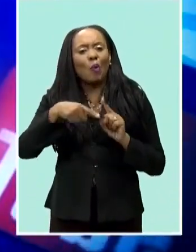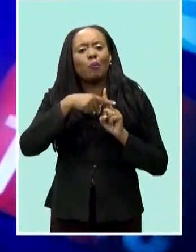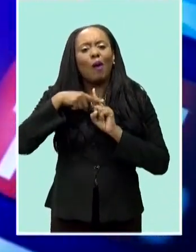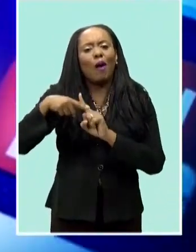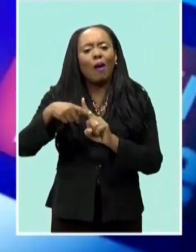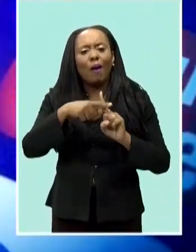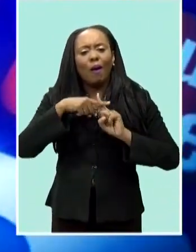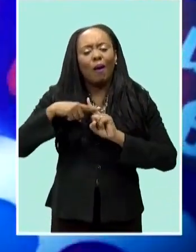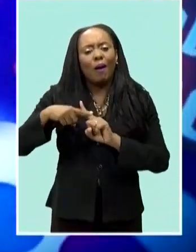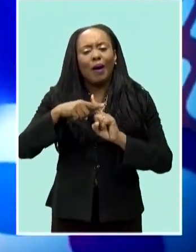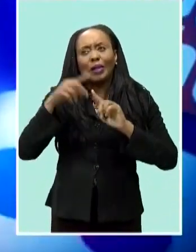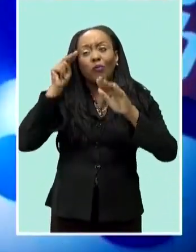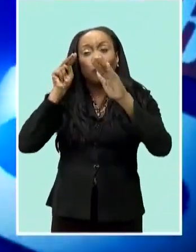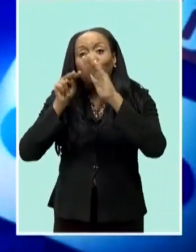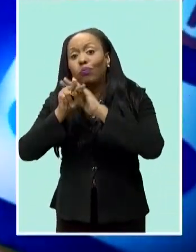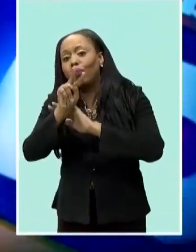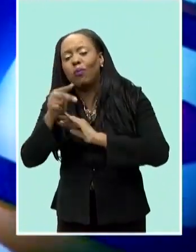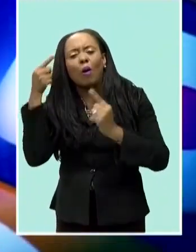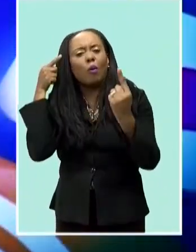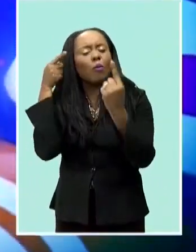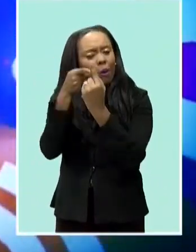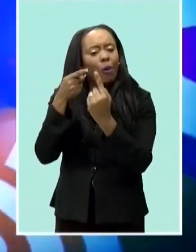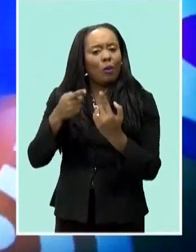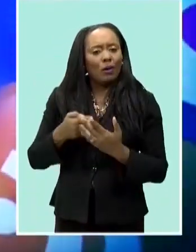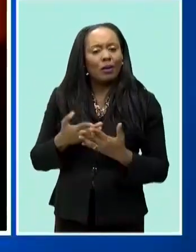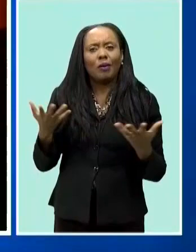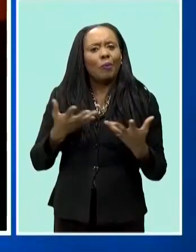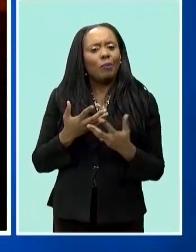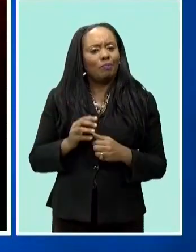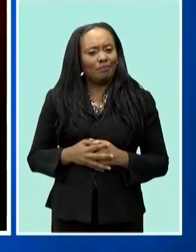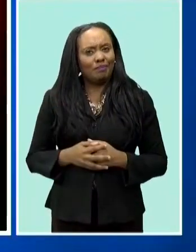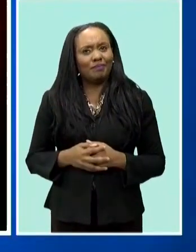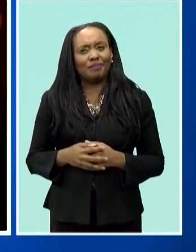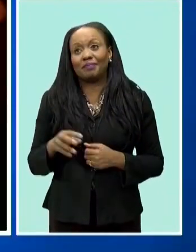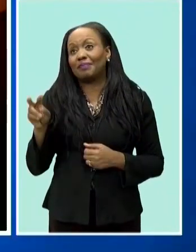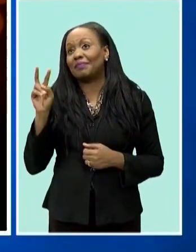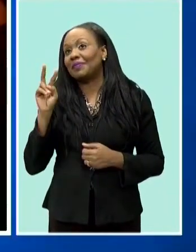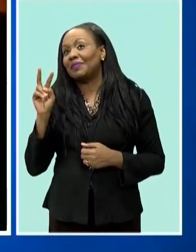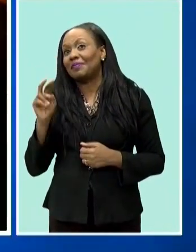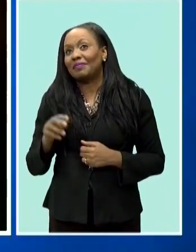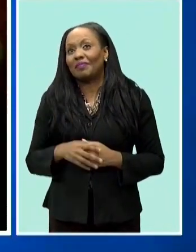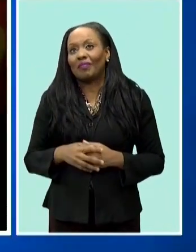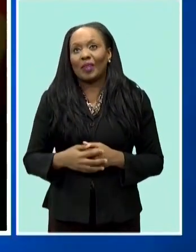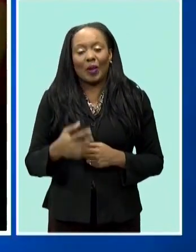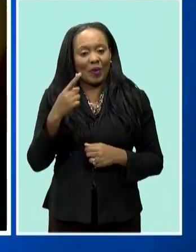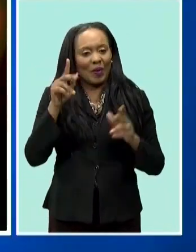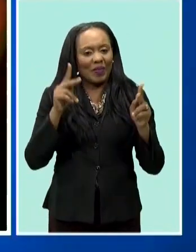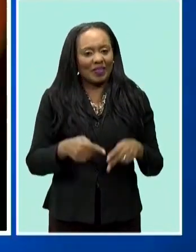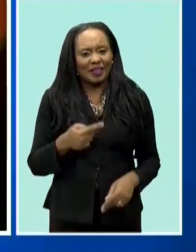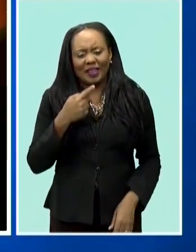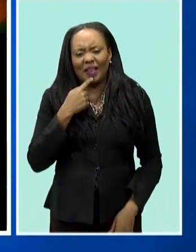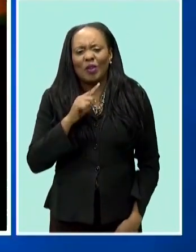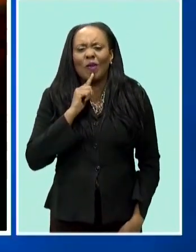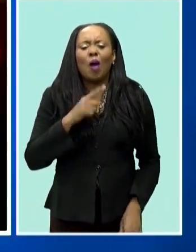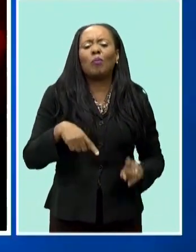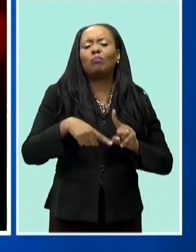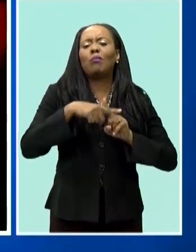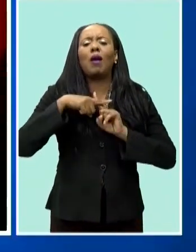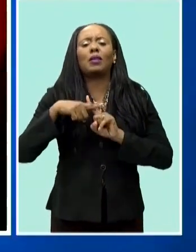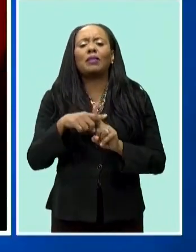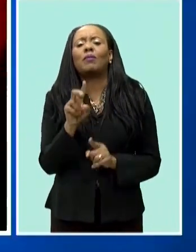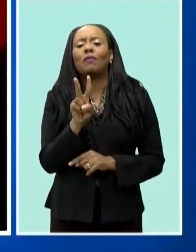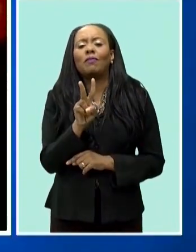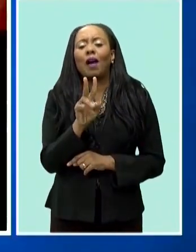involved in a positive pursuit. Let's see what they had to say. Zonia Straker says it's positive